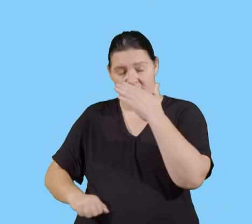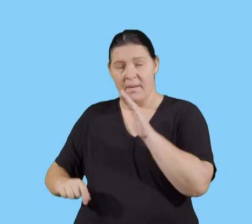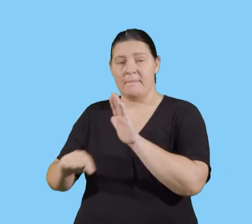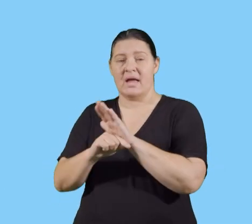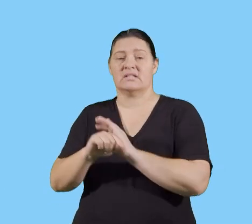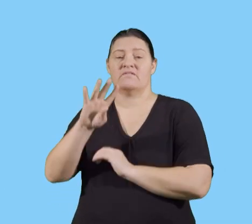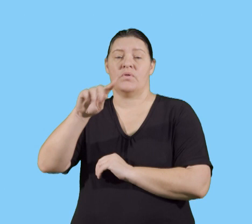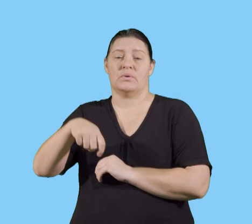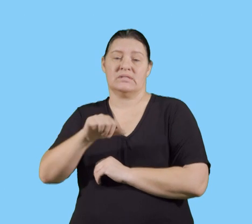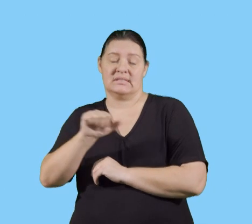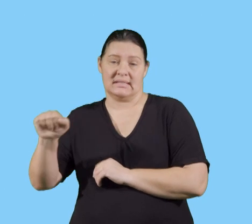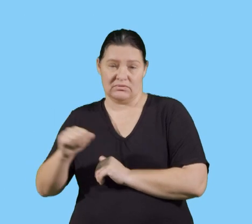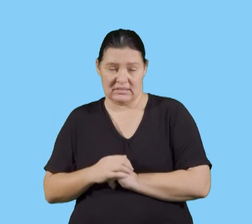minus